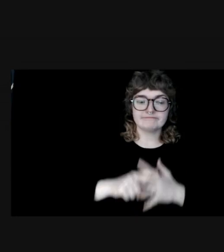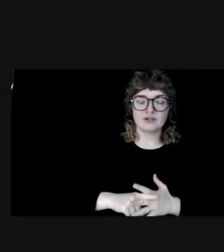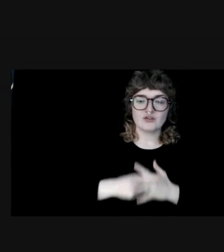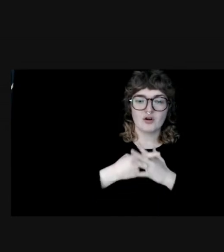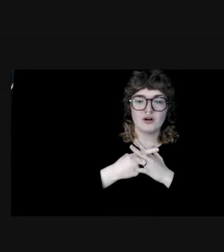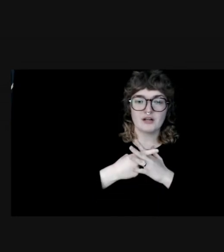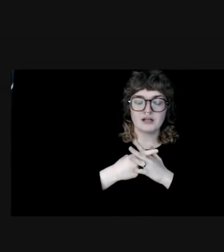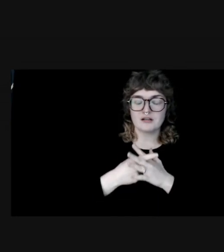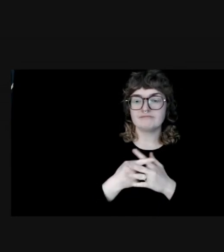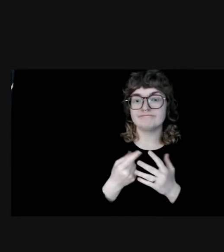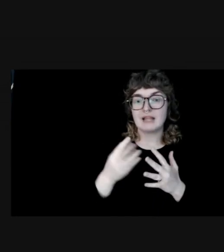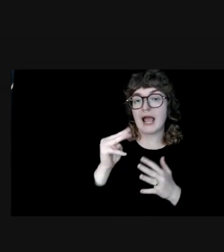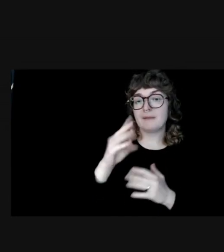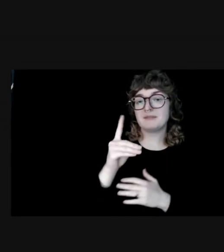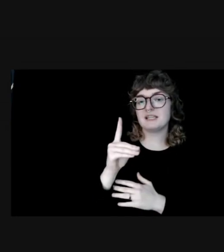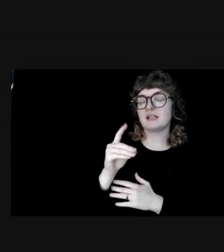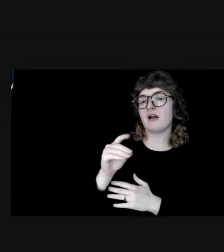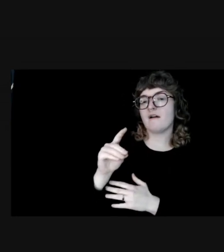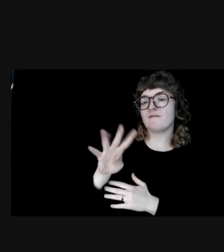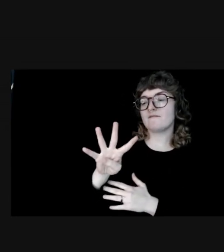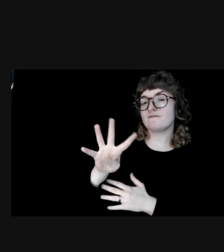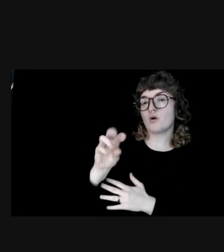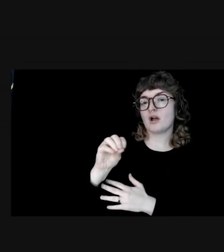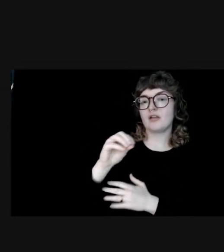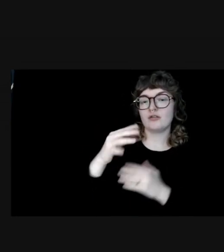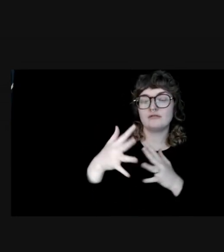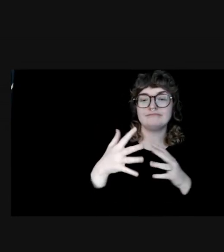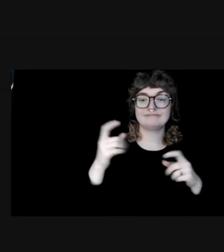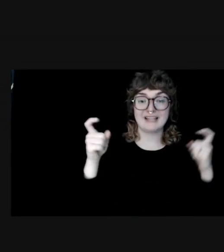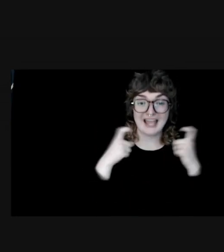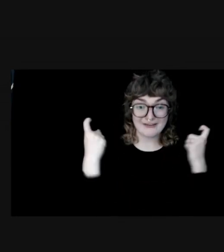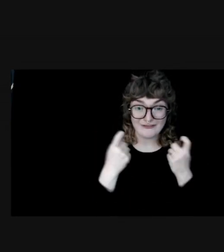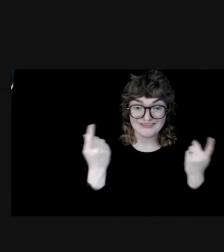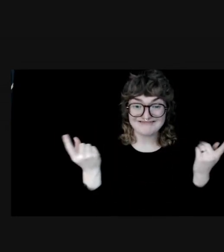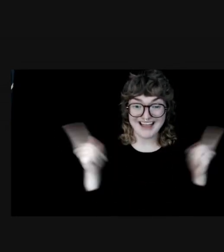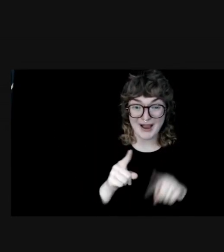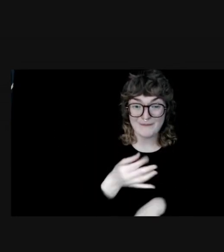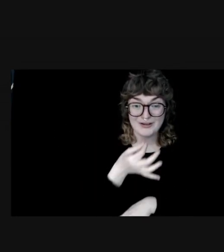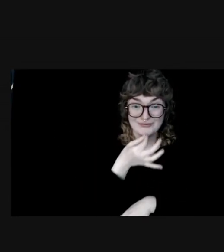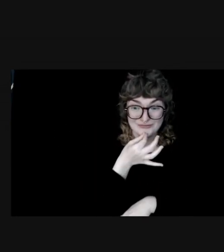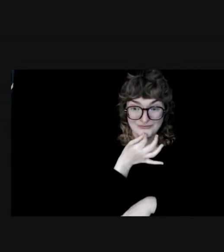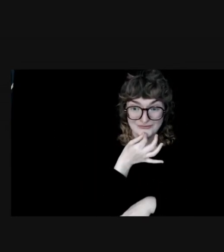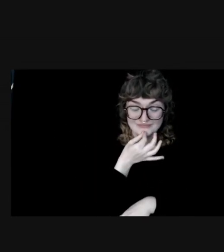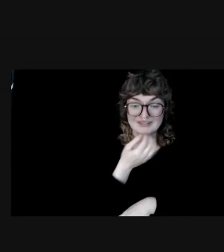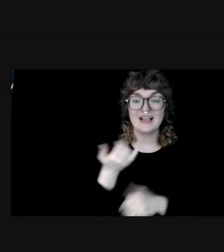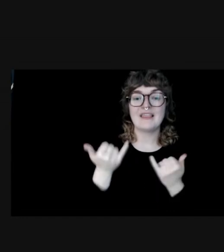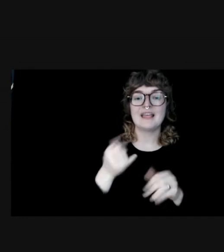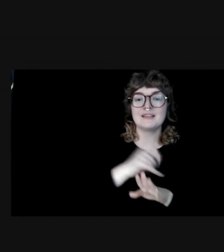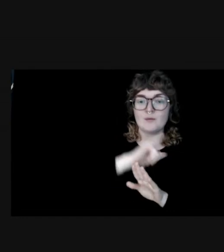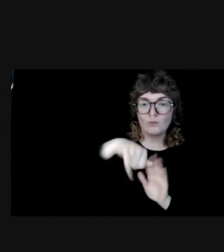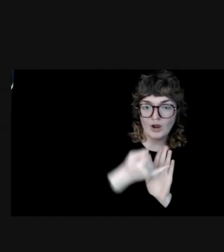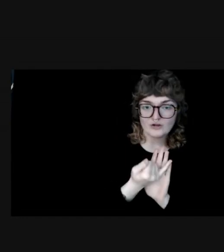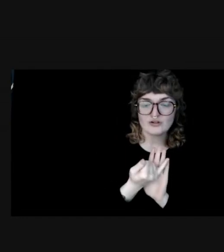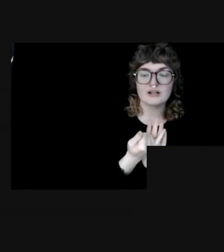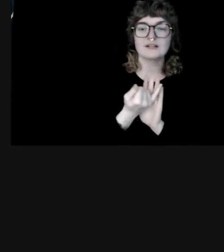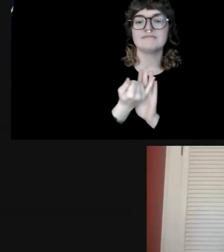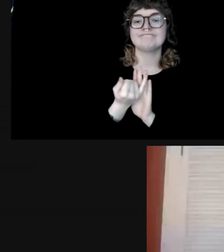400th anniversary in 2034. Now, the founding director of the Maryland Four Centuries Project, Bert Cumero.